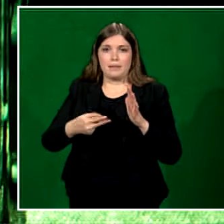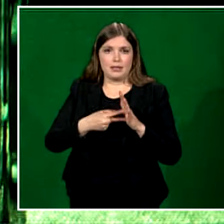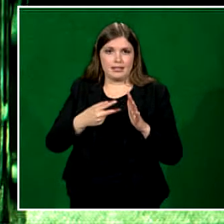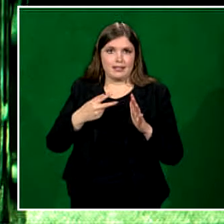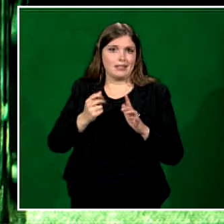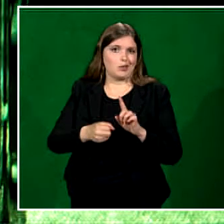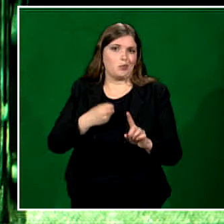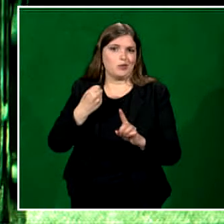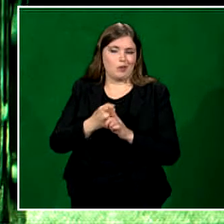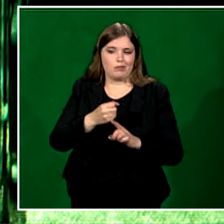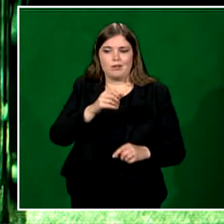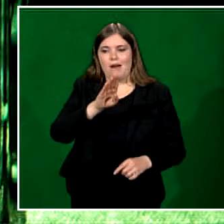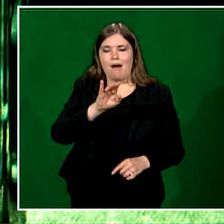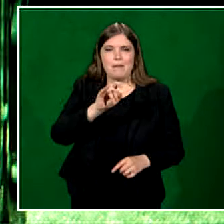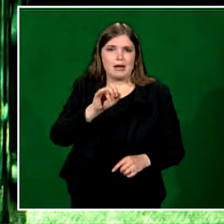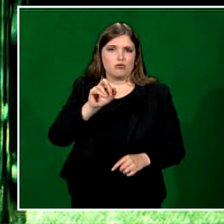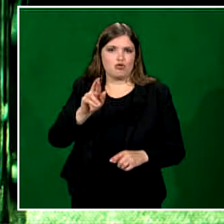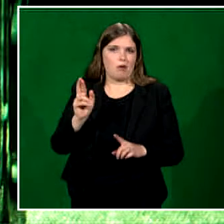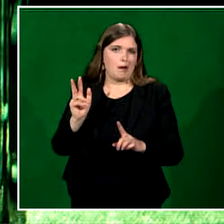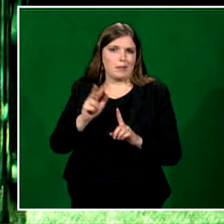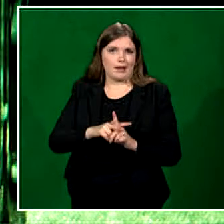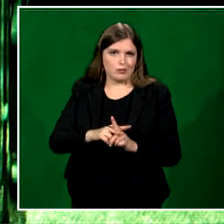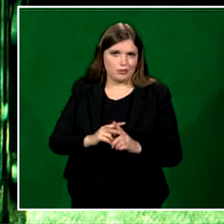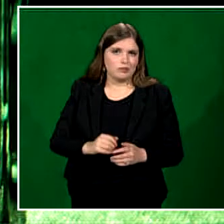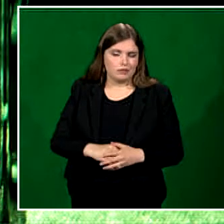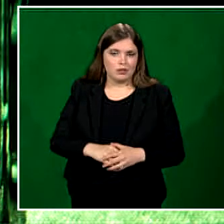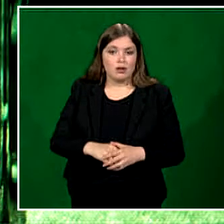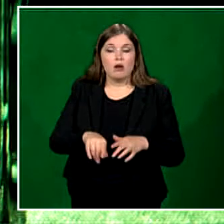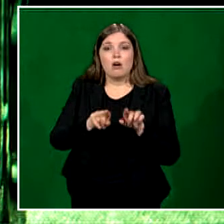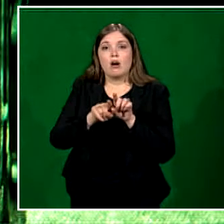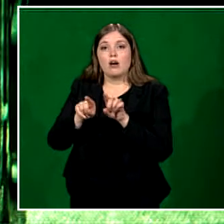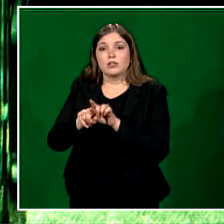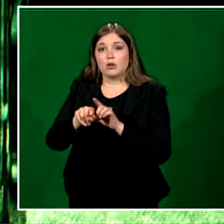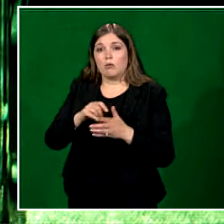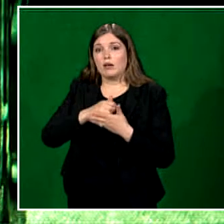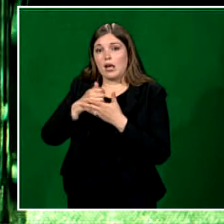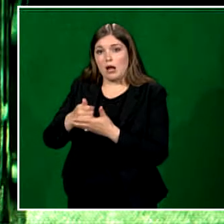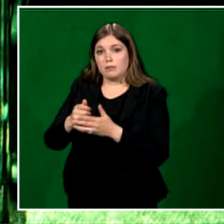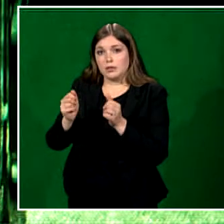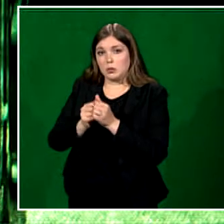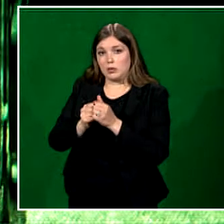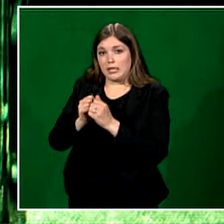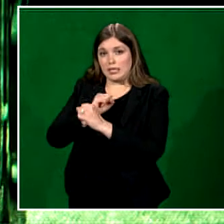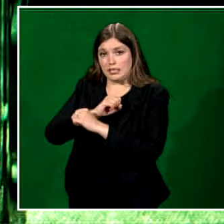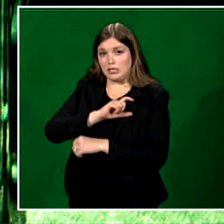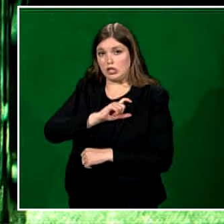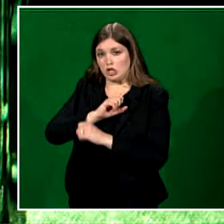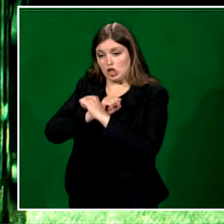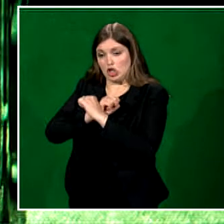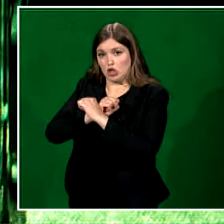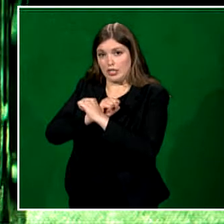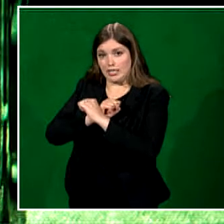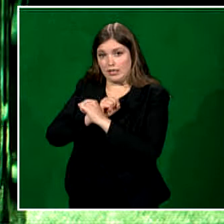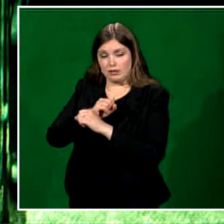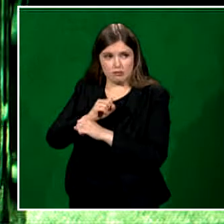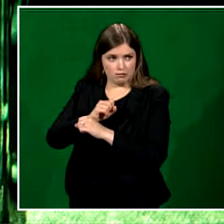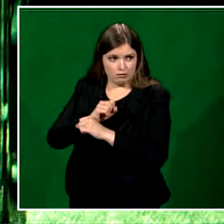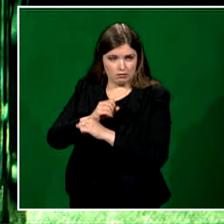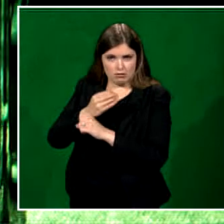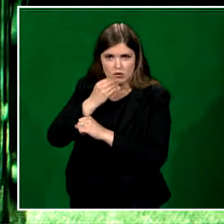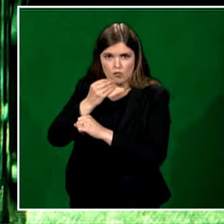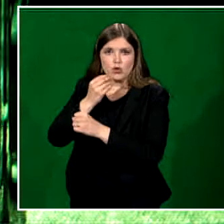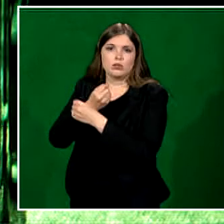of biochar application. It also helps in food security. There will be enough food which will be safe